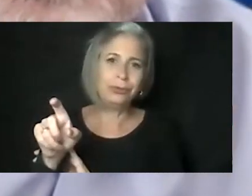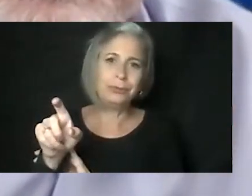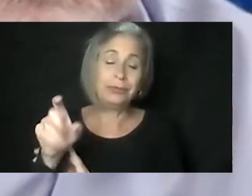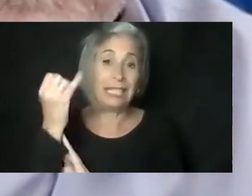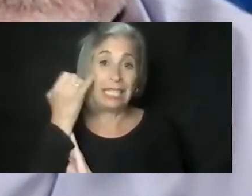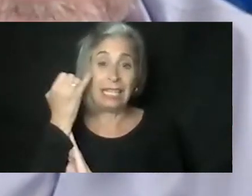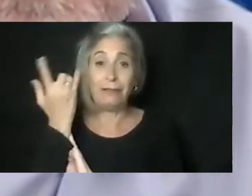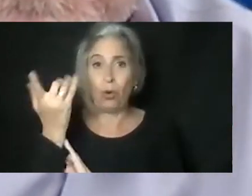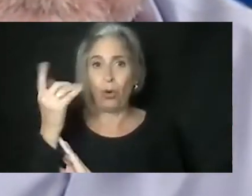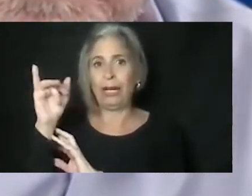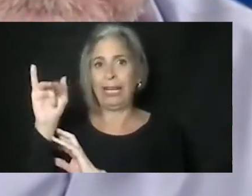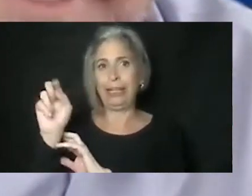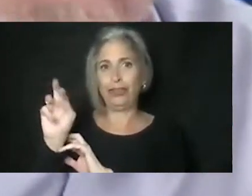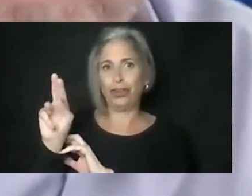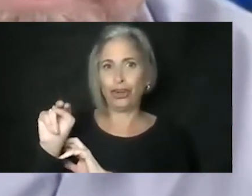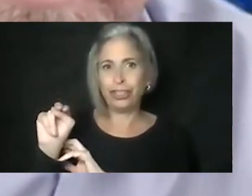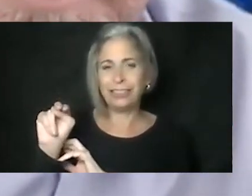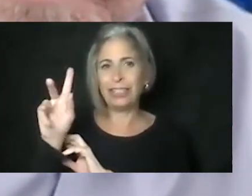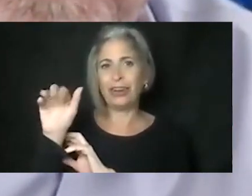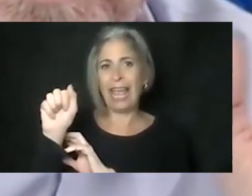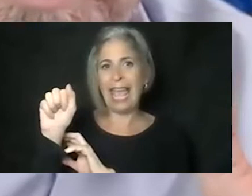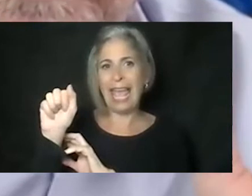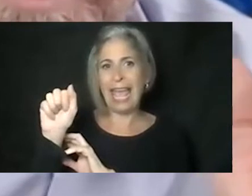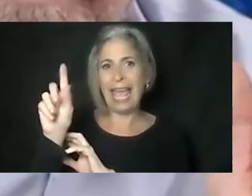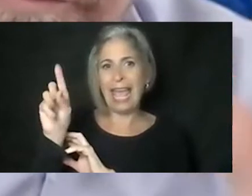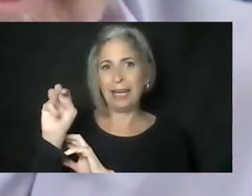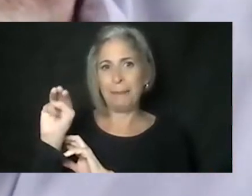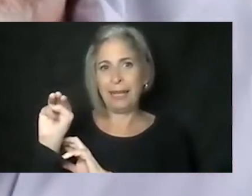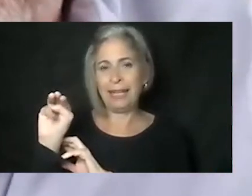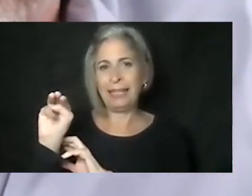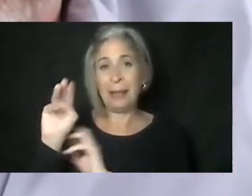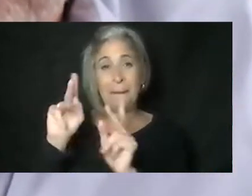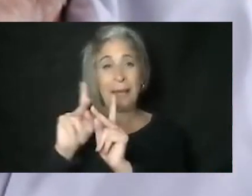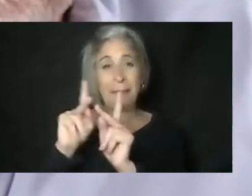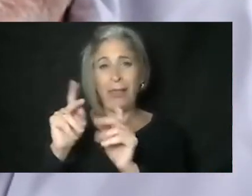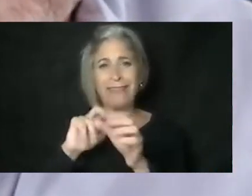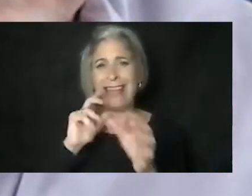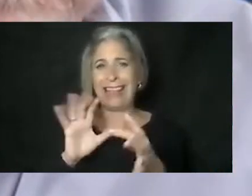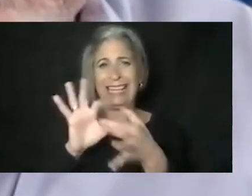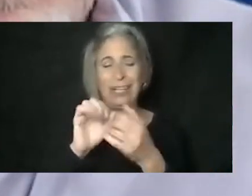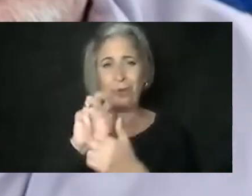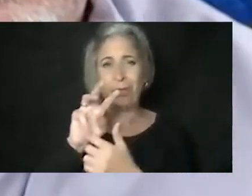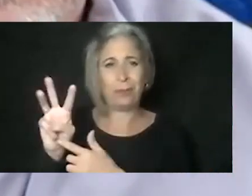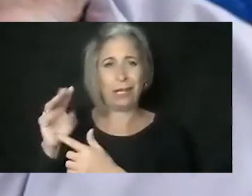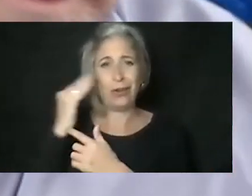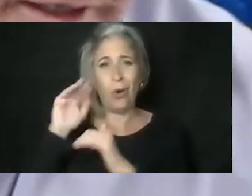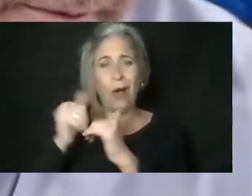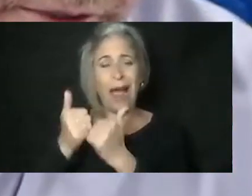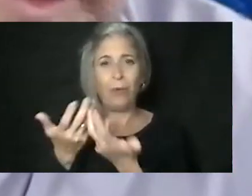your interns, your admins, people that you would think are far removed from the website know how